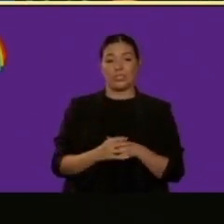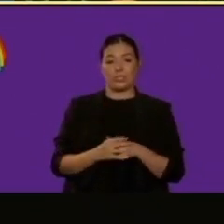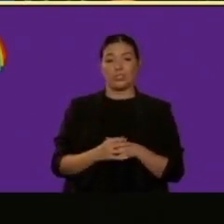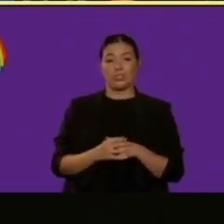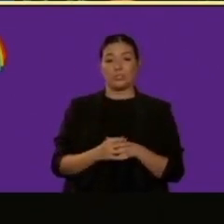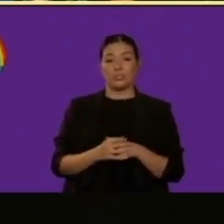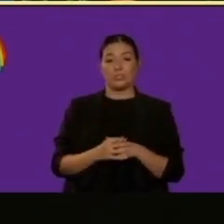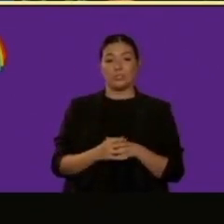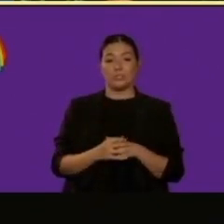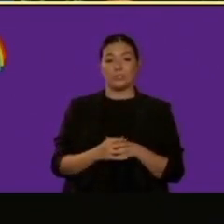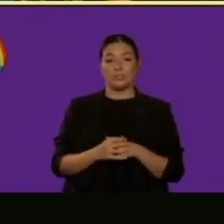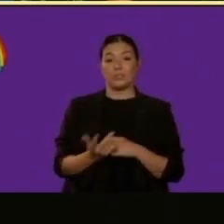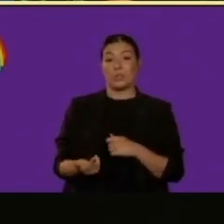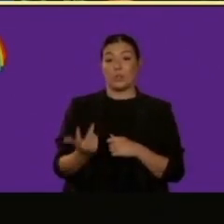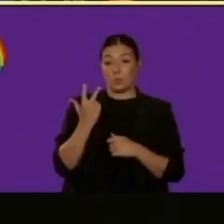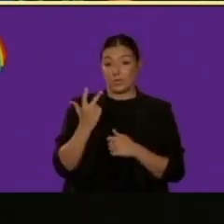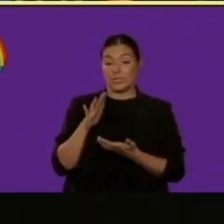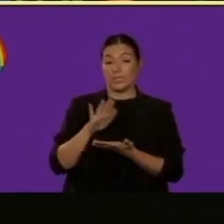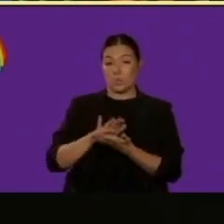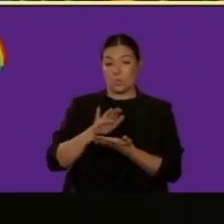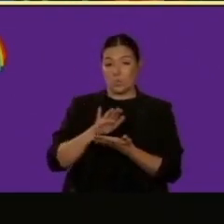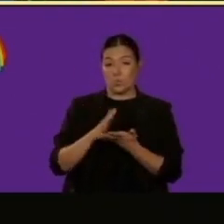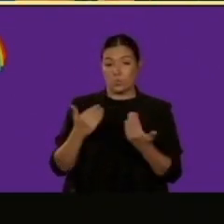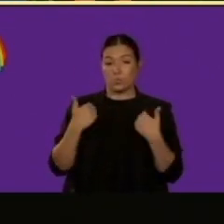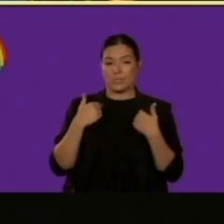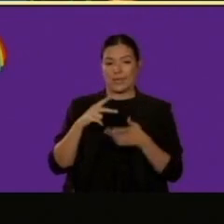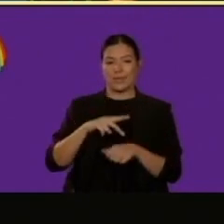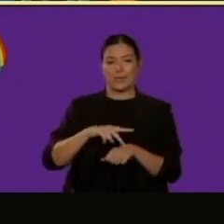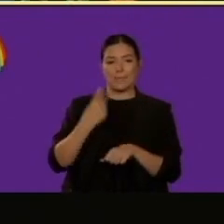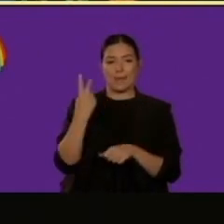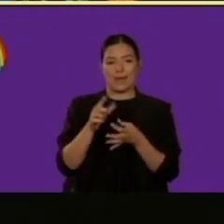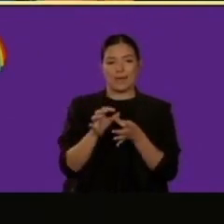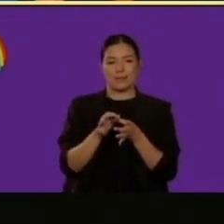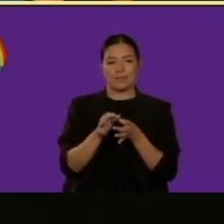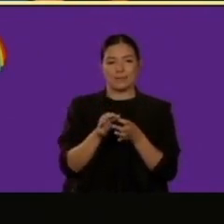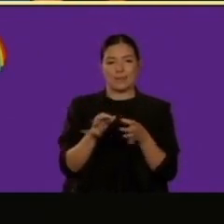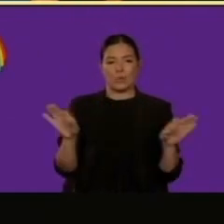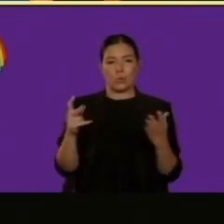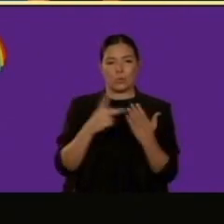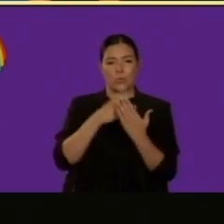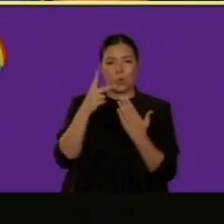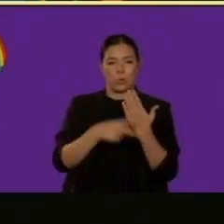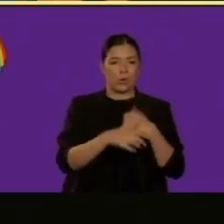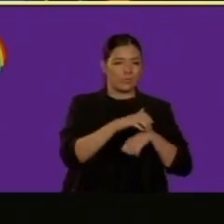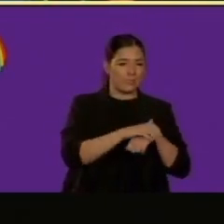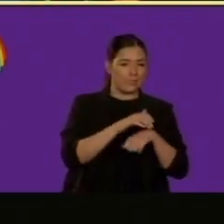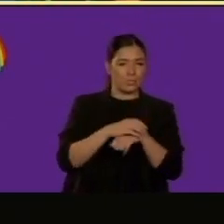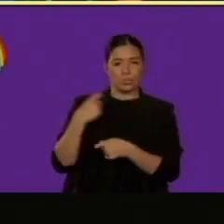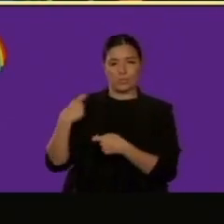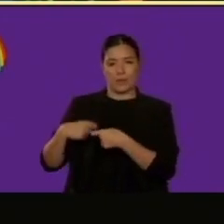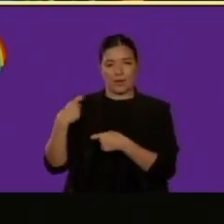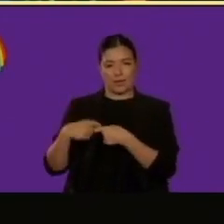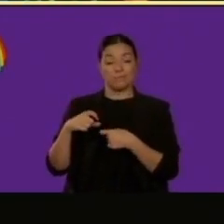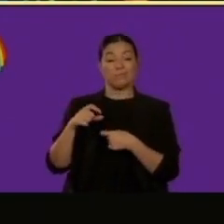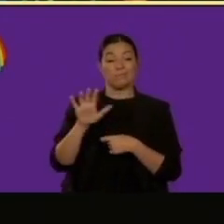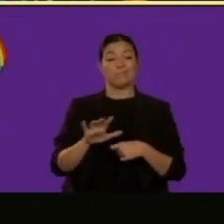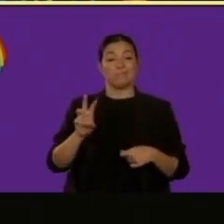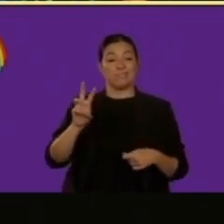todos, lives. We have desde clase de ciencias, based marketing, por supuesto, um, refuerzo characters of tsunamis,